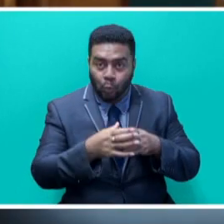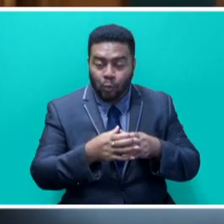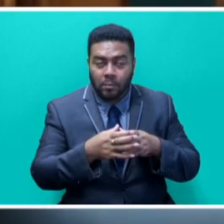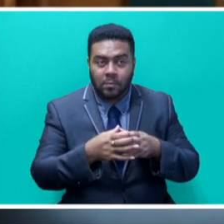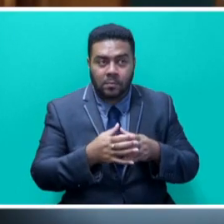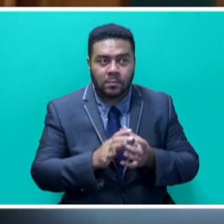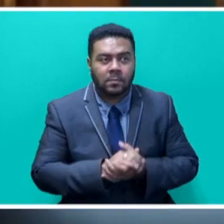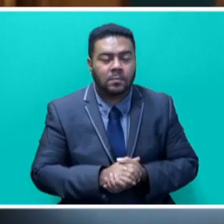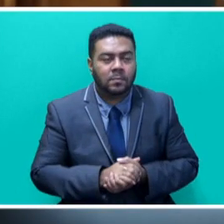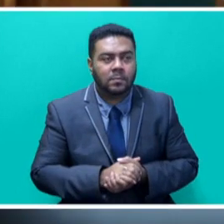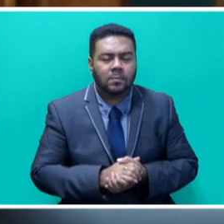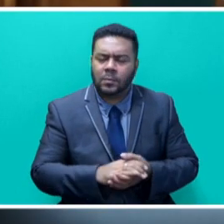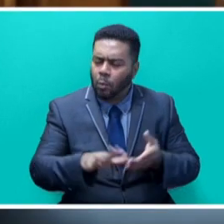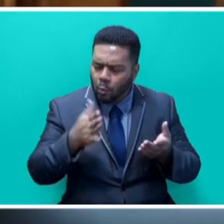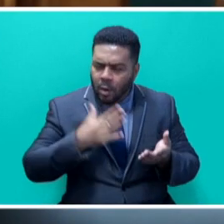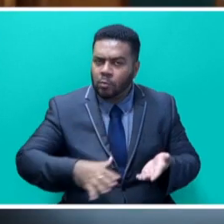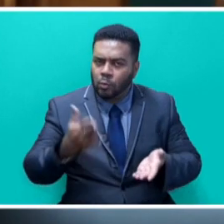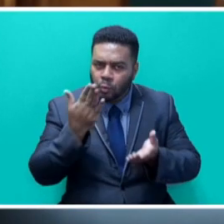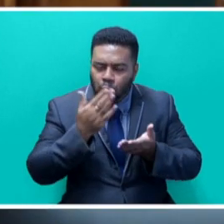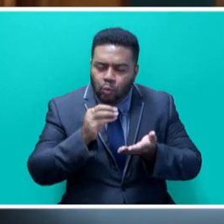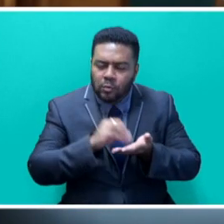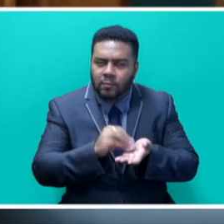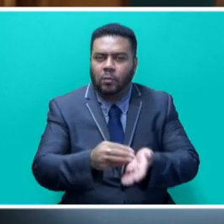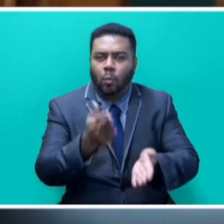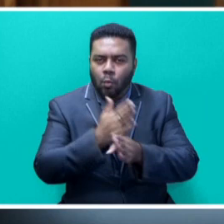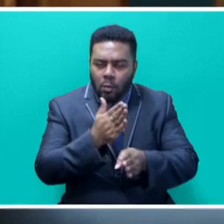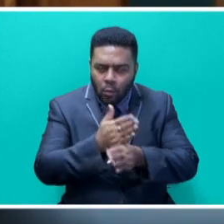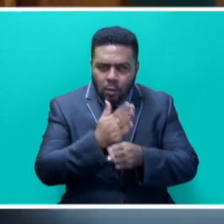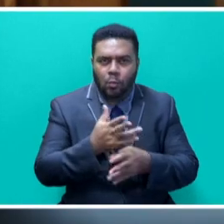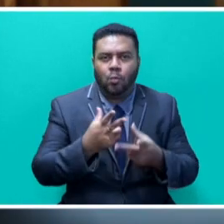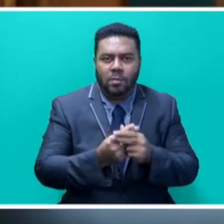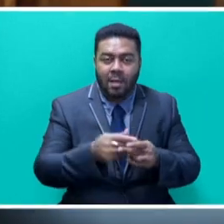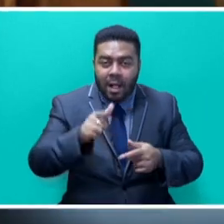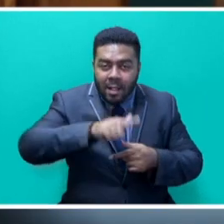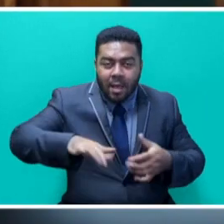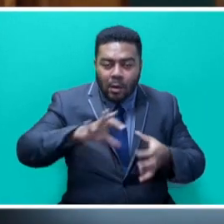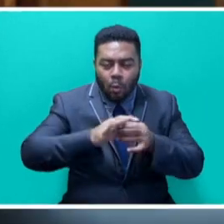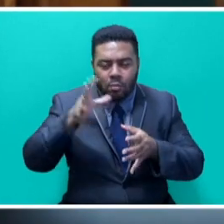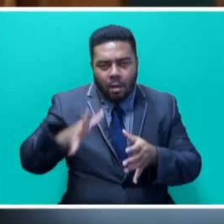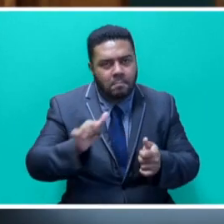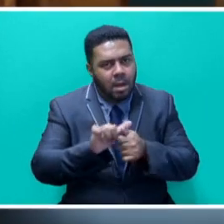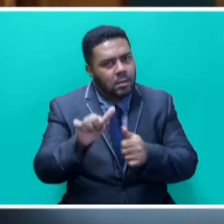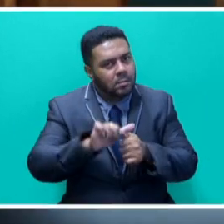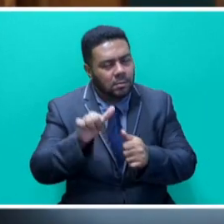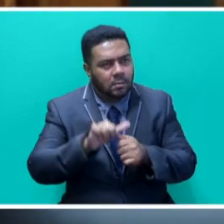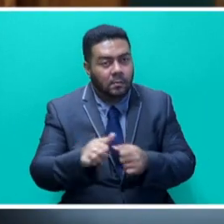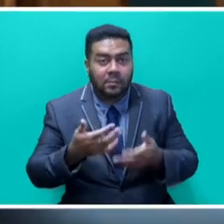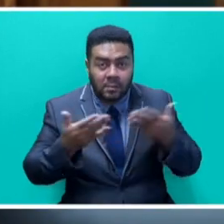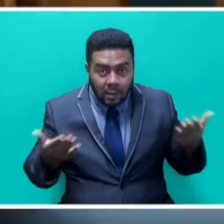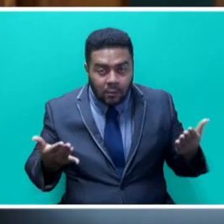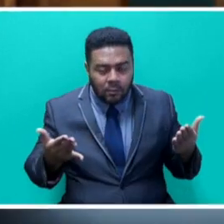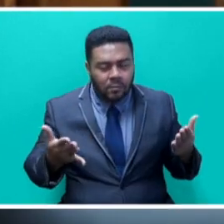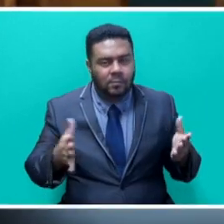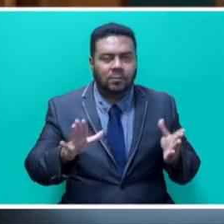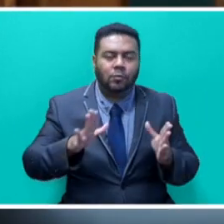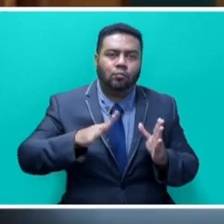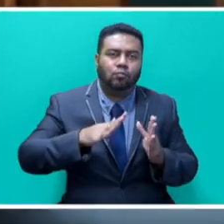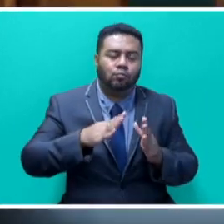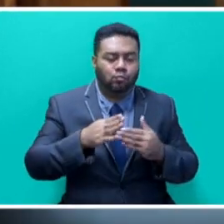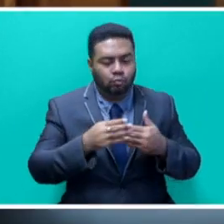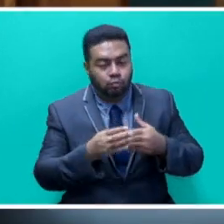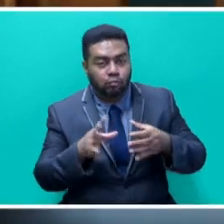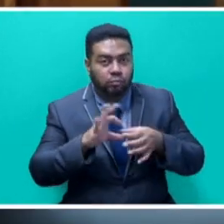landowners better. Through open and regular consultations with the landowners, there is now unprecedented bonding between the